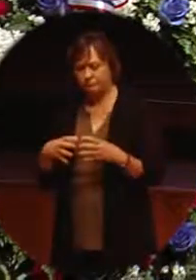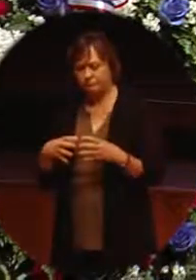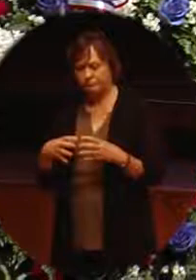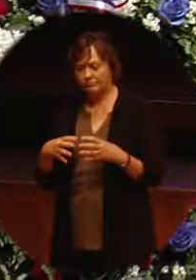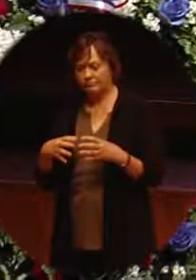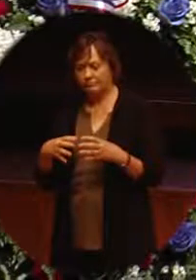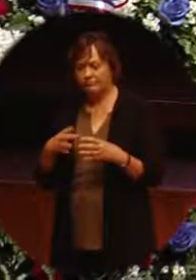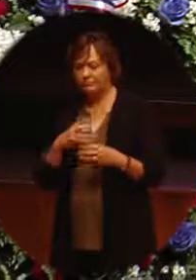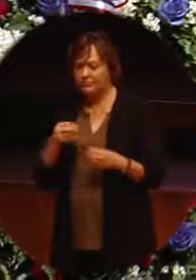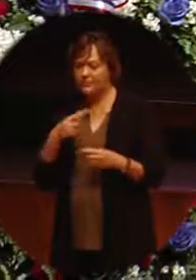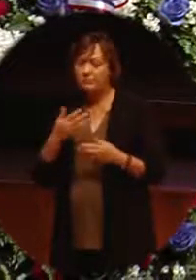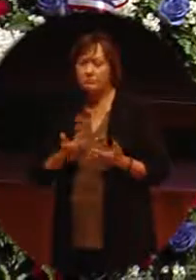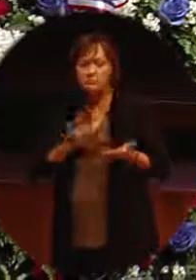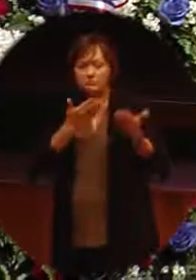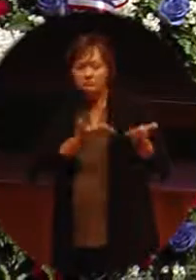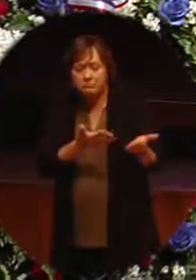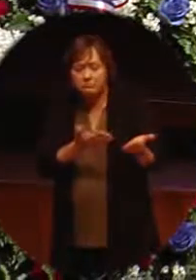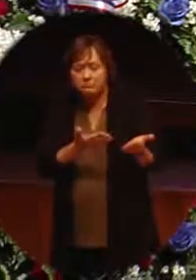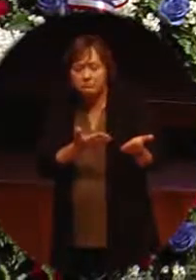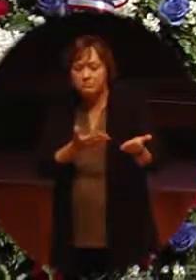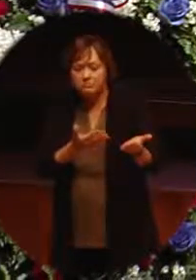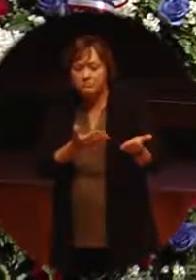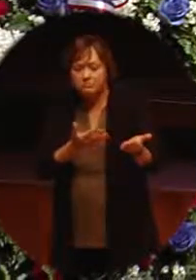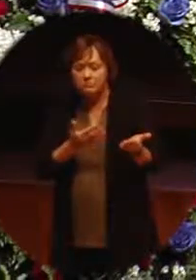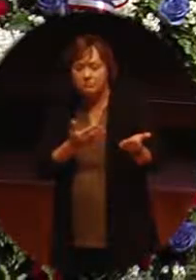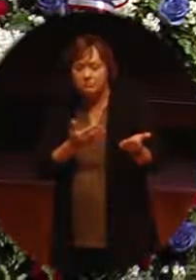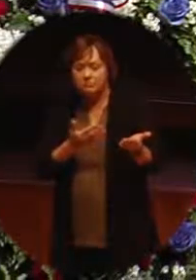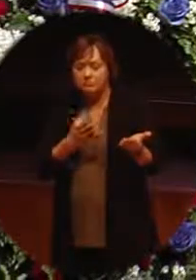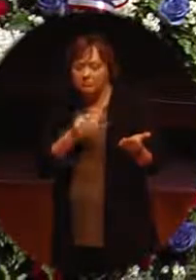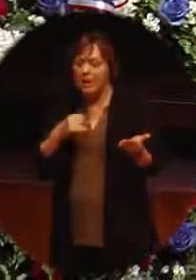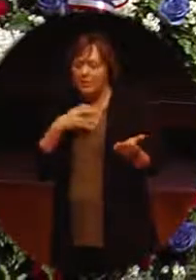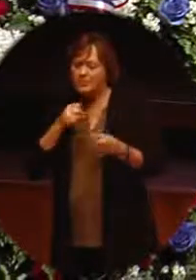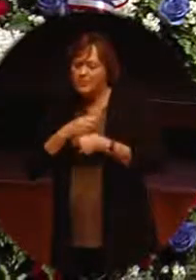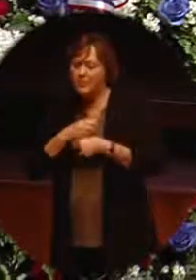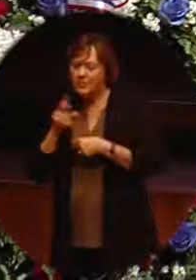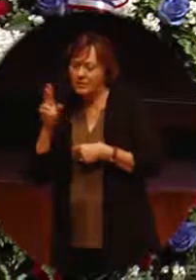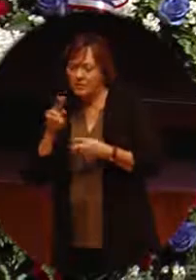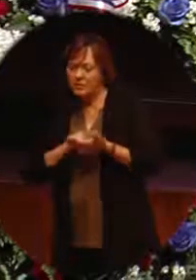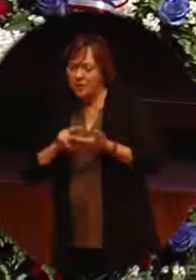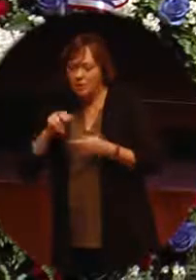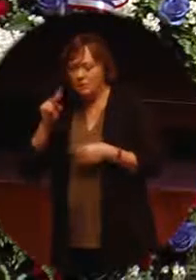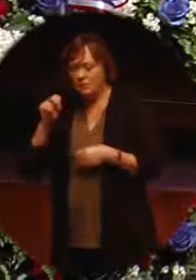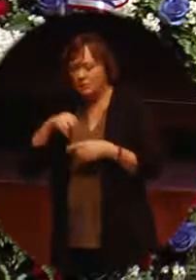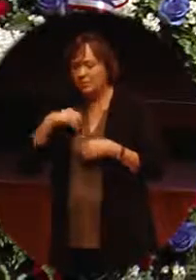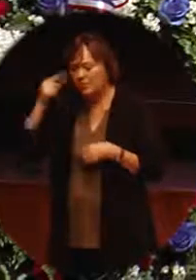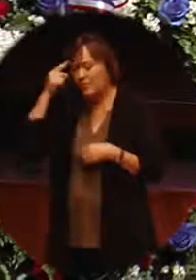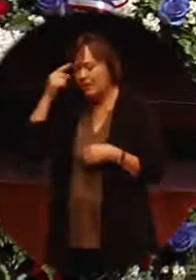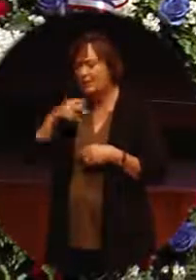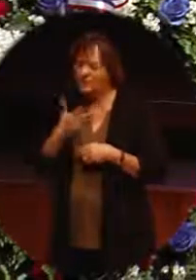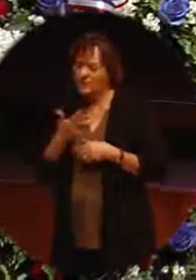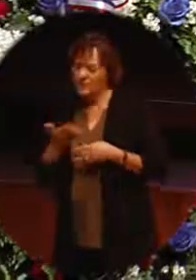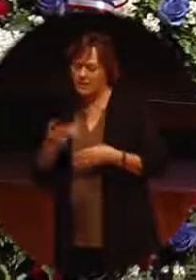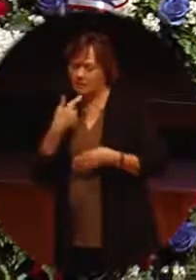around, and they gave me suggestions. And mentally I was making notes. And